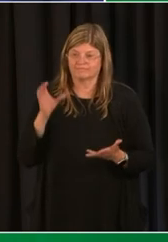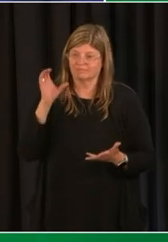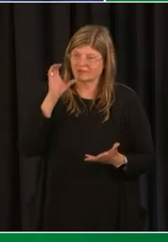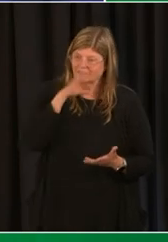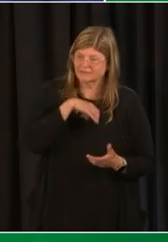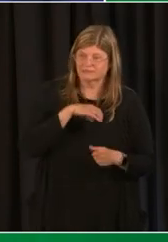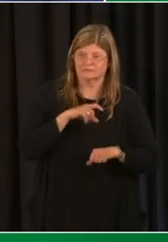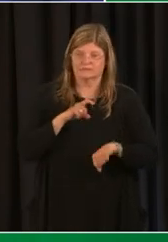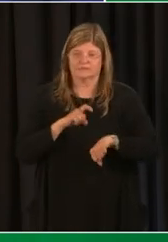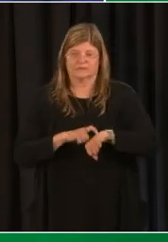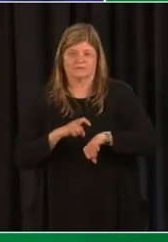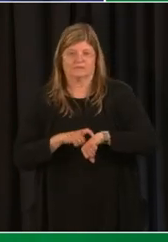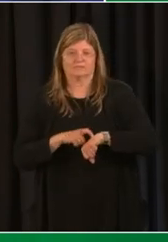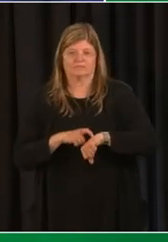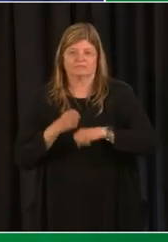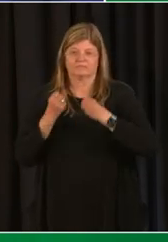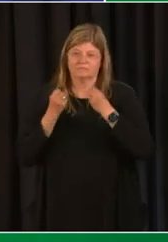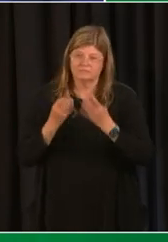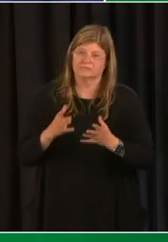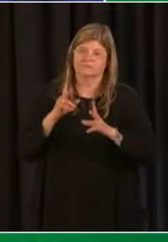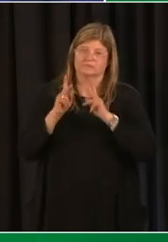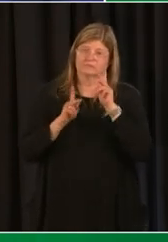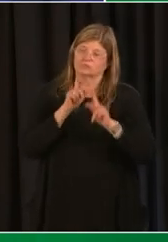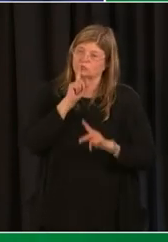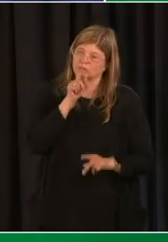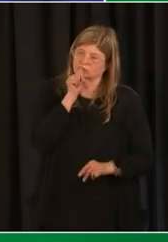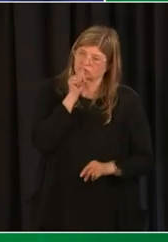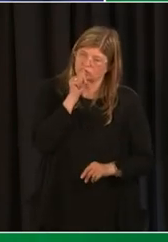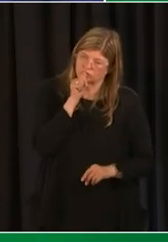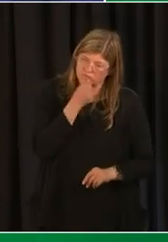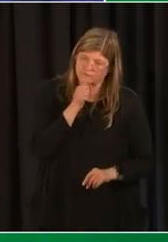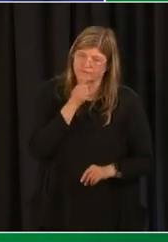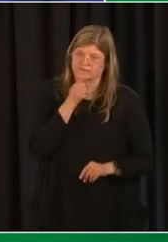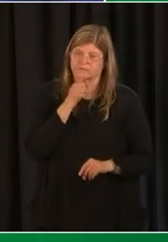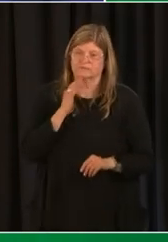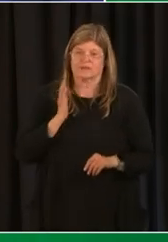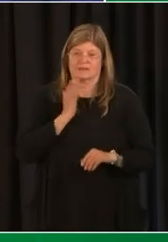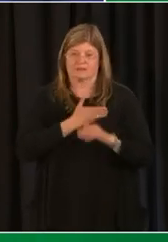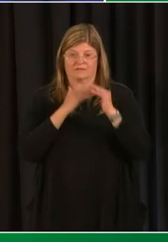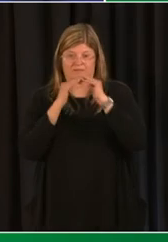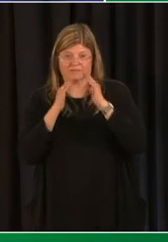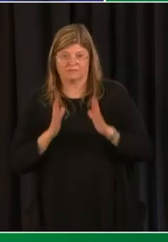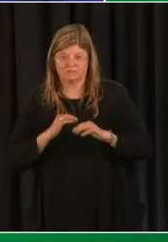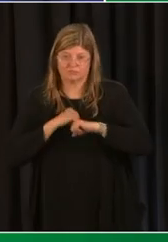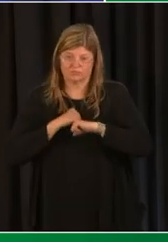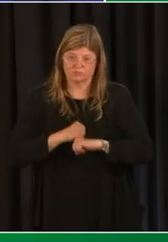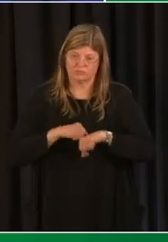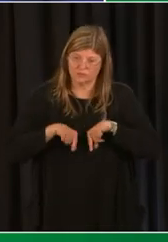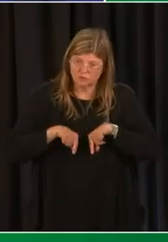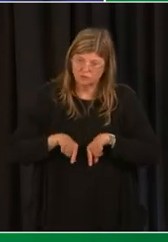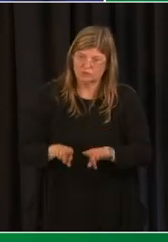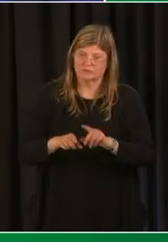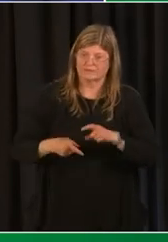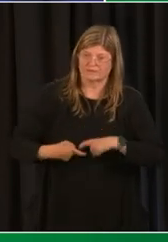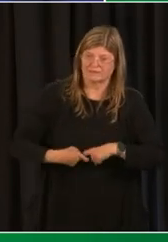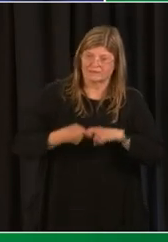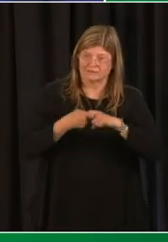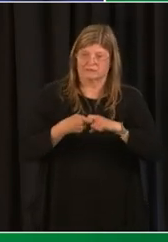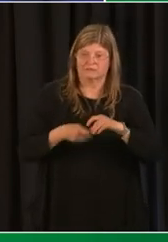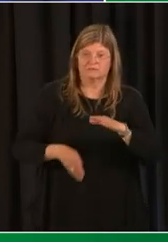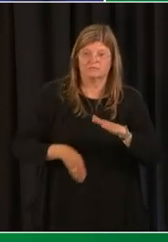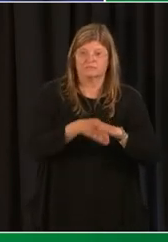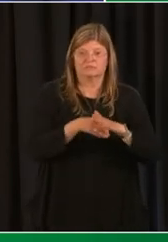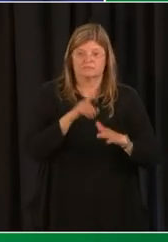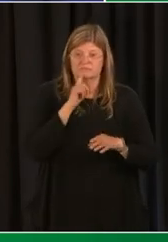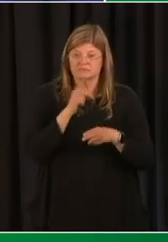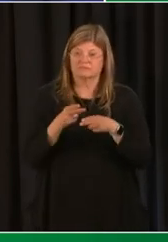unusual juncture in time where we know many people are suffering and their housing's been protected through an eviction moratorium, and that's temporary. And